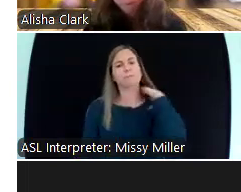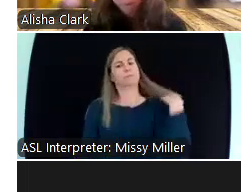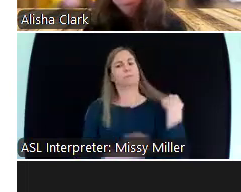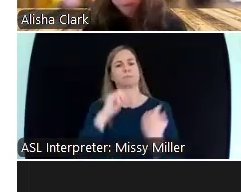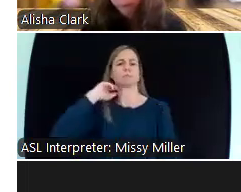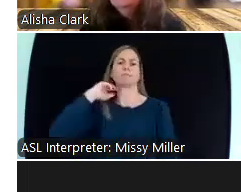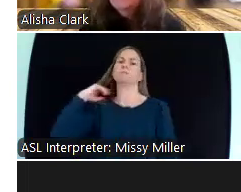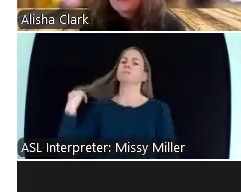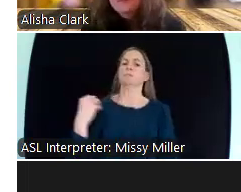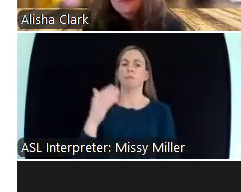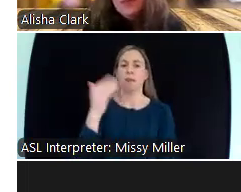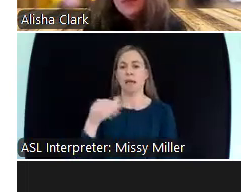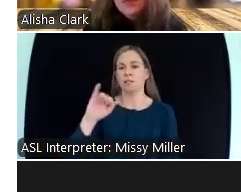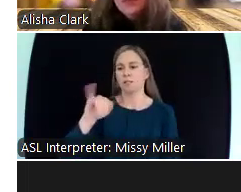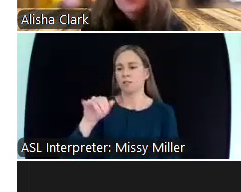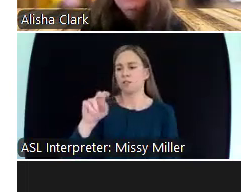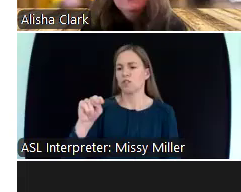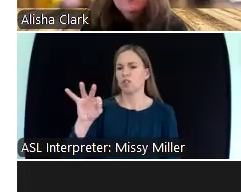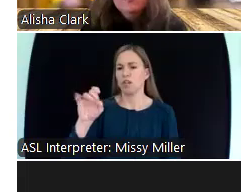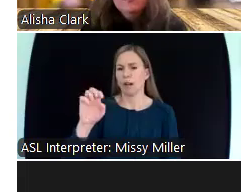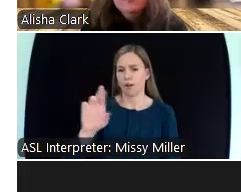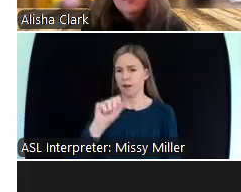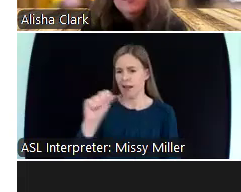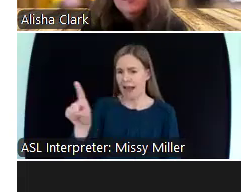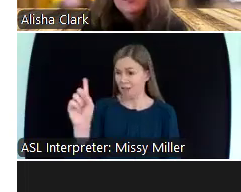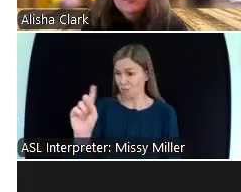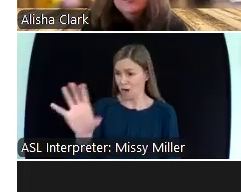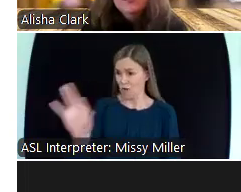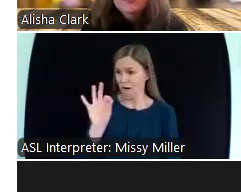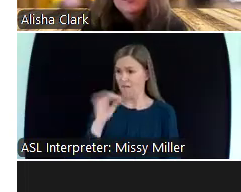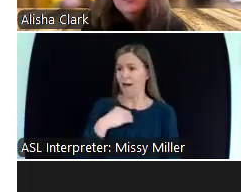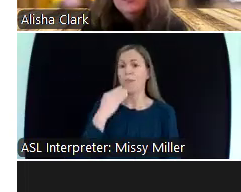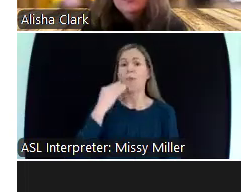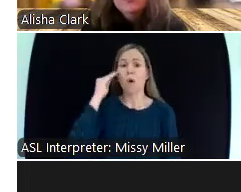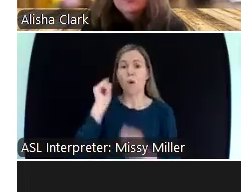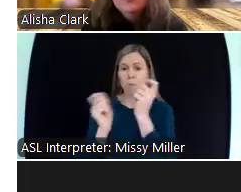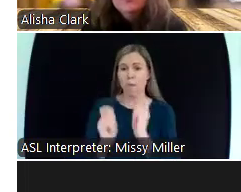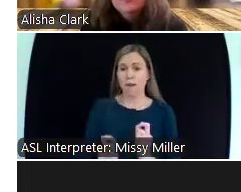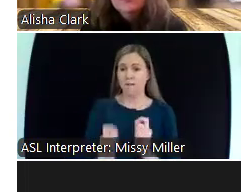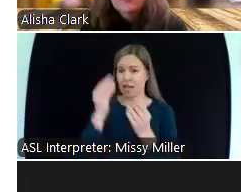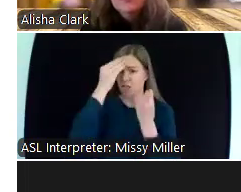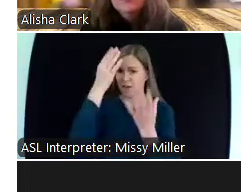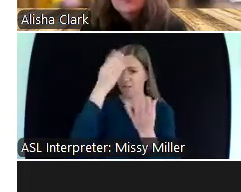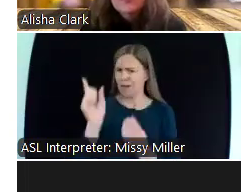Jennifer asks, where can I find the home modification